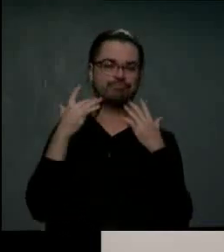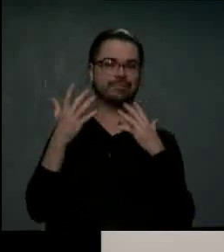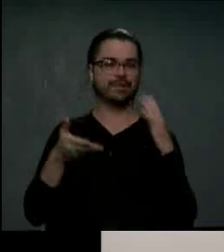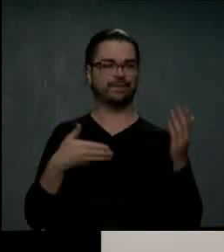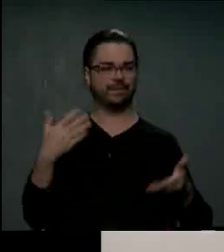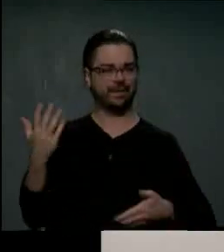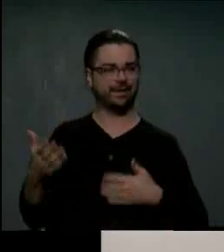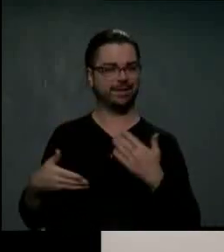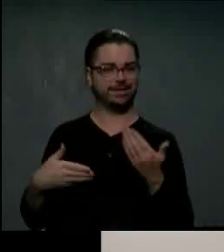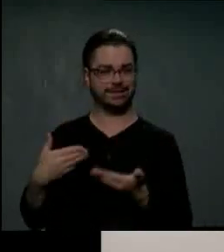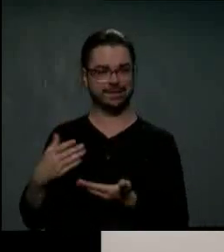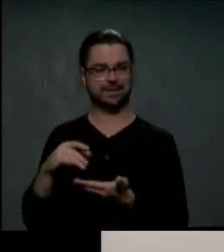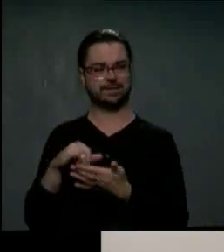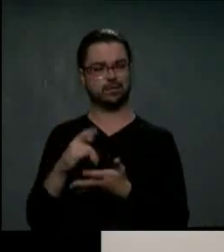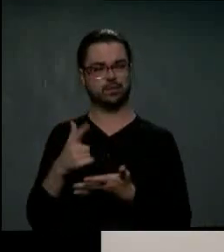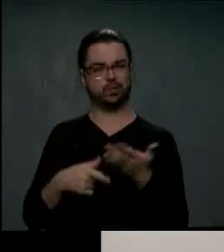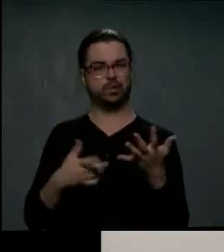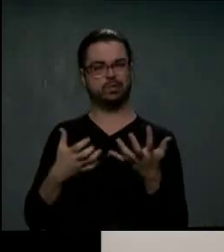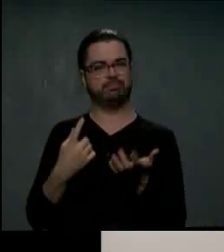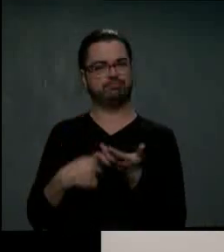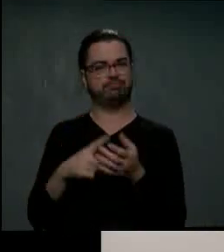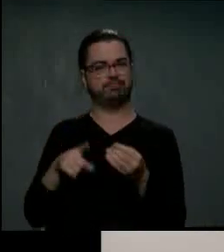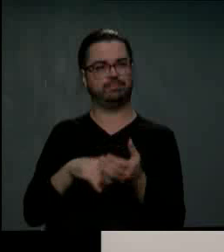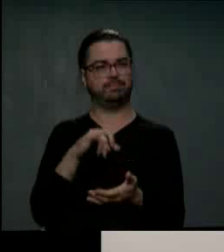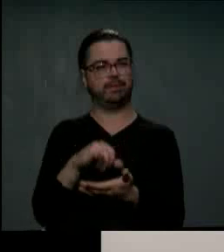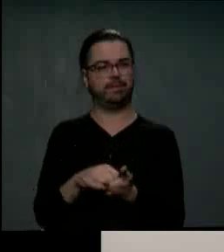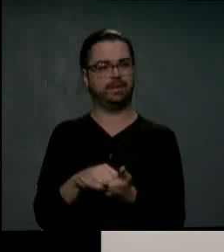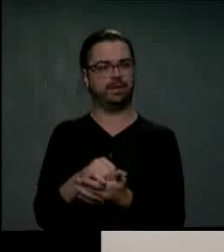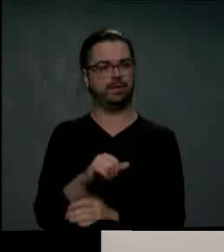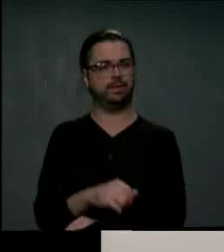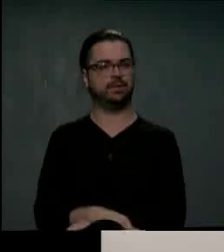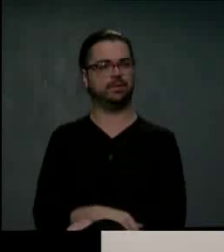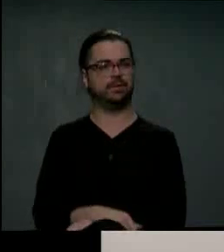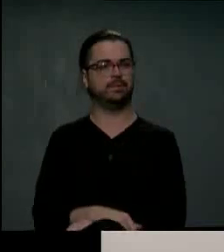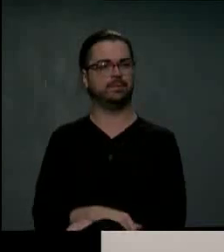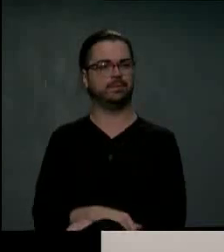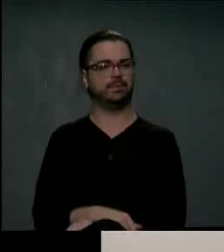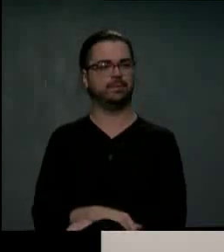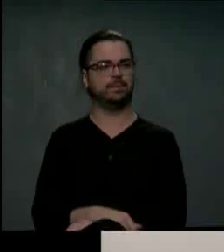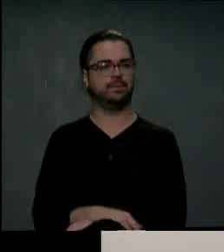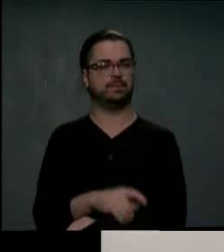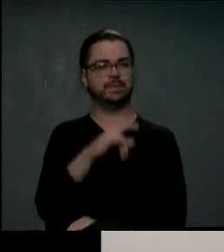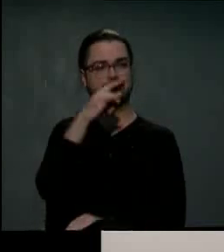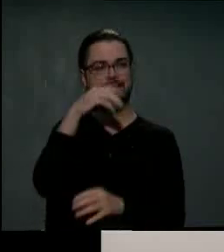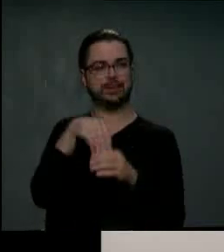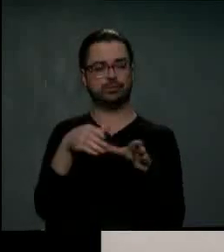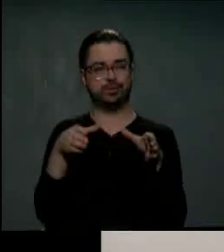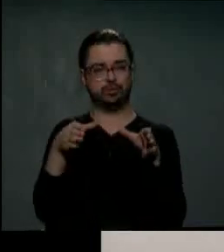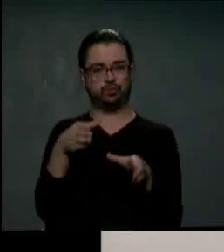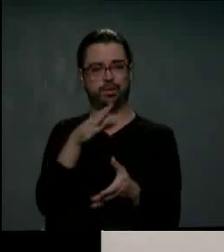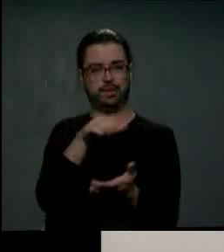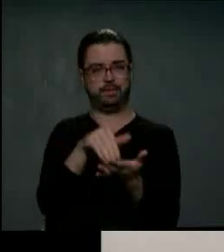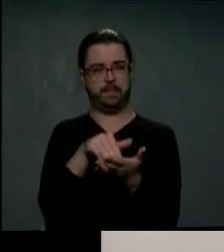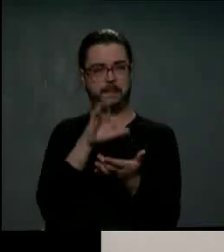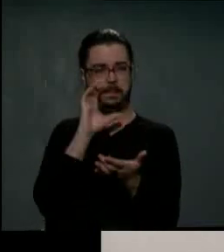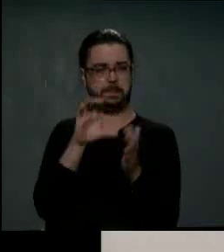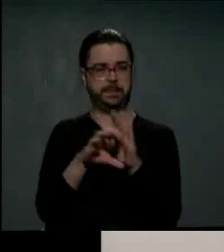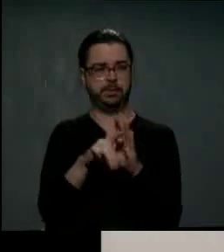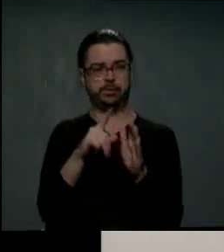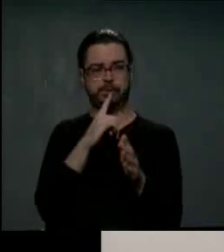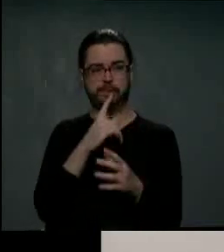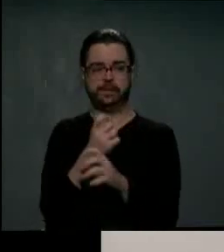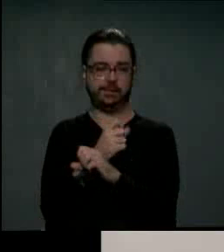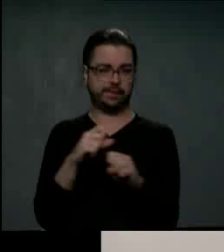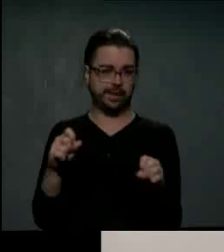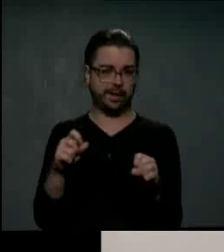what I really want to bring out about that. And then, you know, when I guess the kids are in the street there. You see in that middle picture, it's safe.